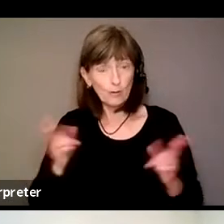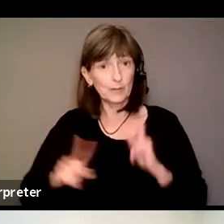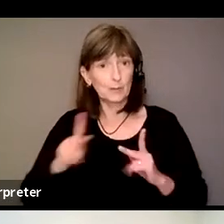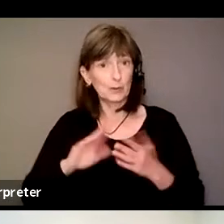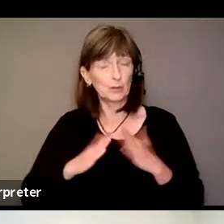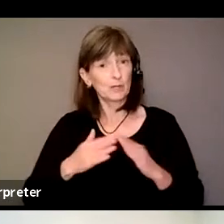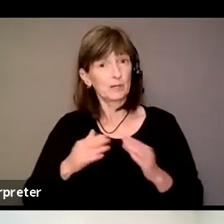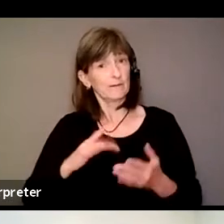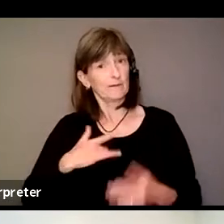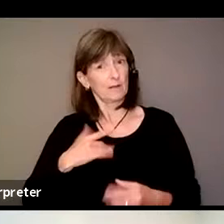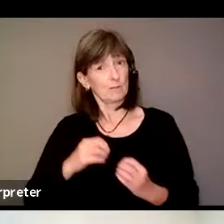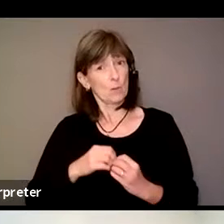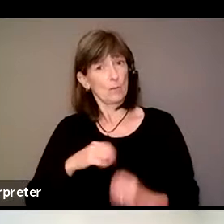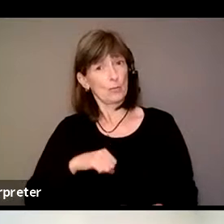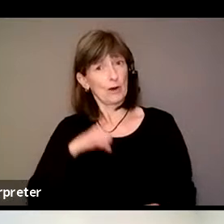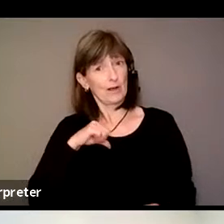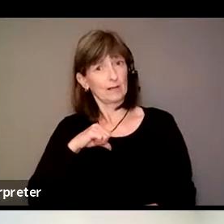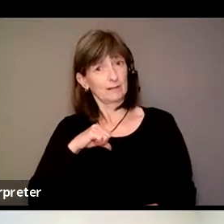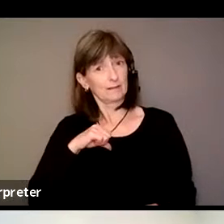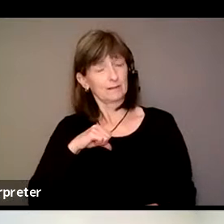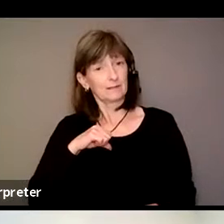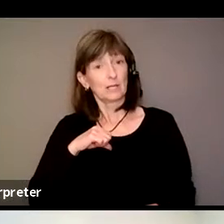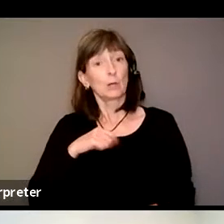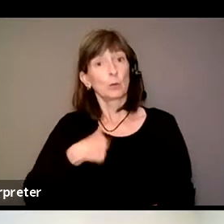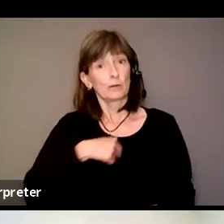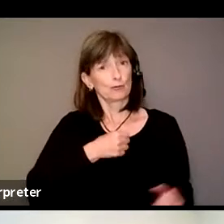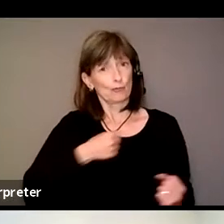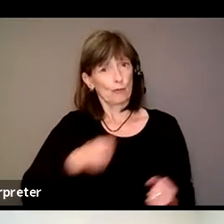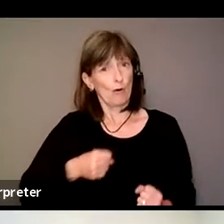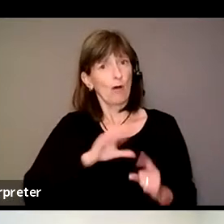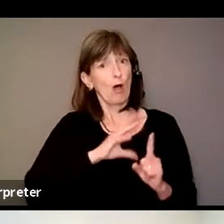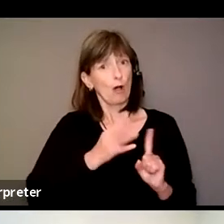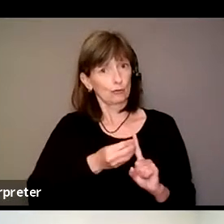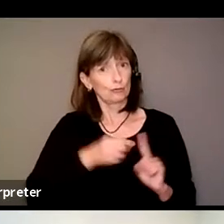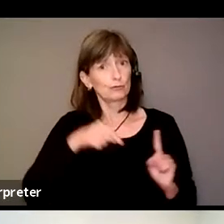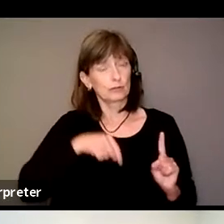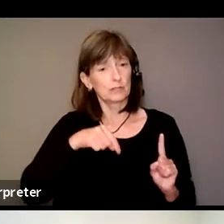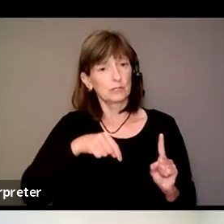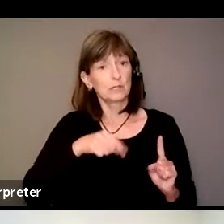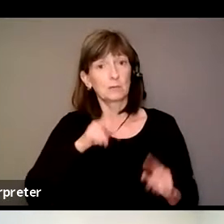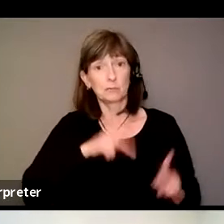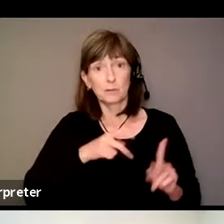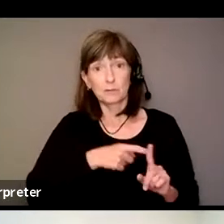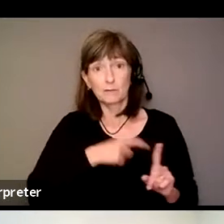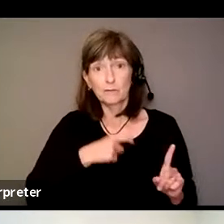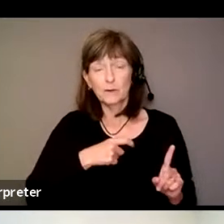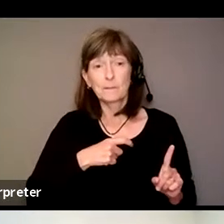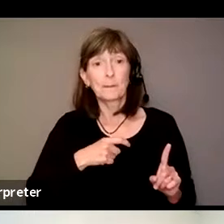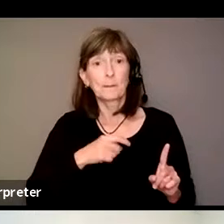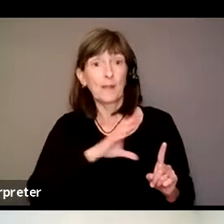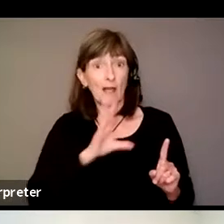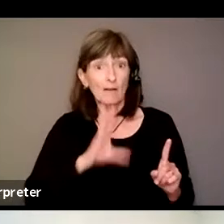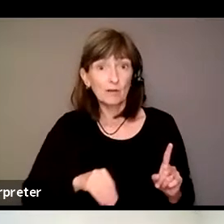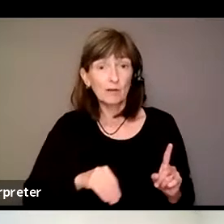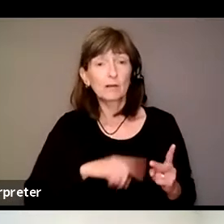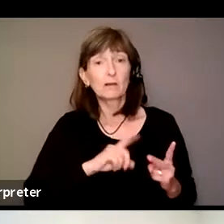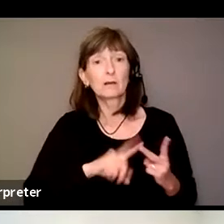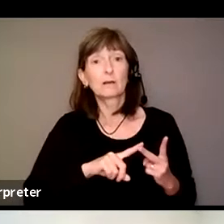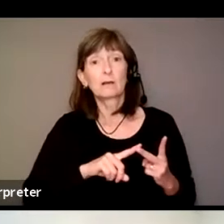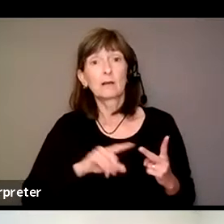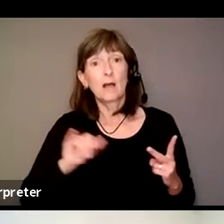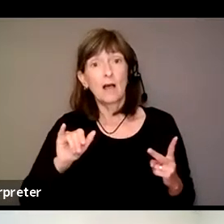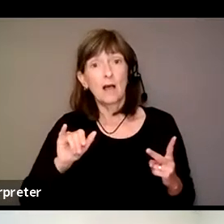have a large cultural base in Stephenville. We have people from Africa. We have people from